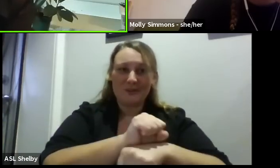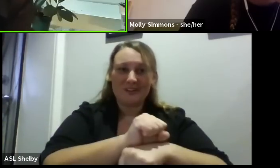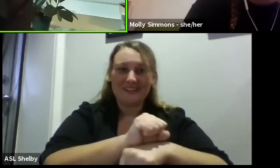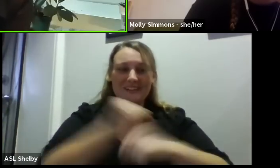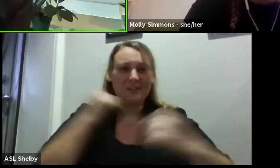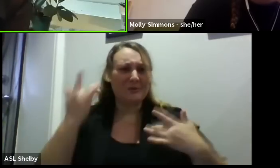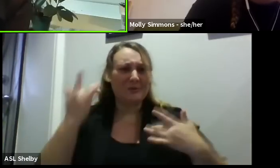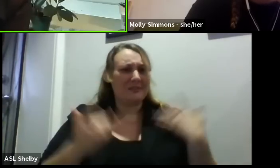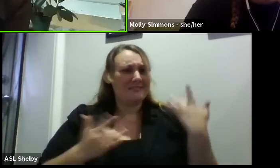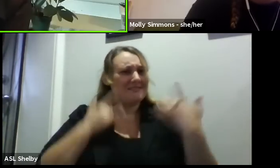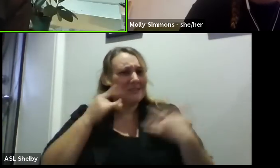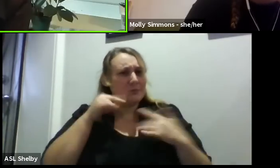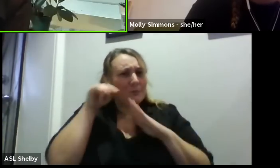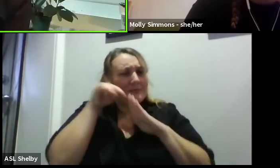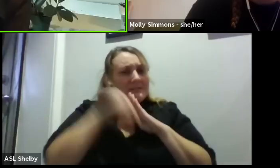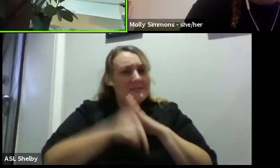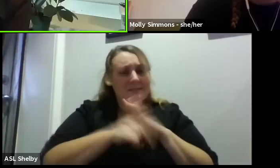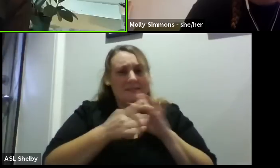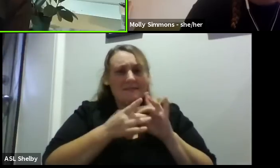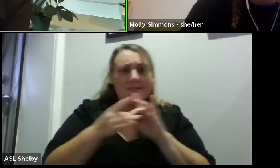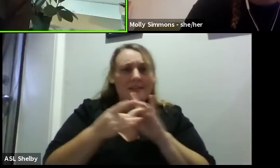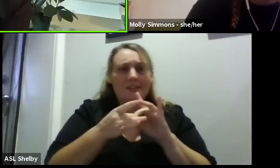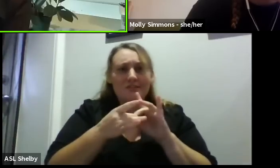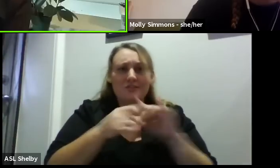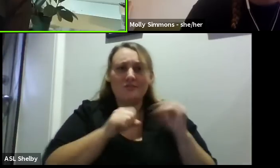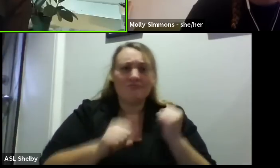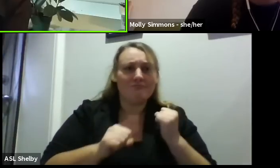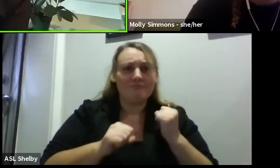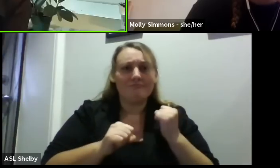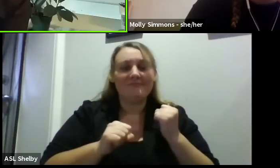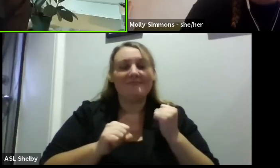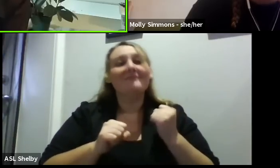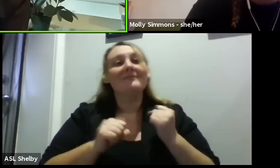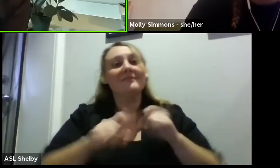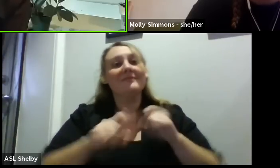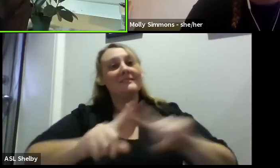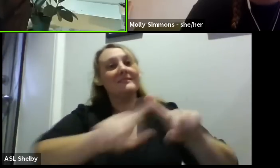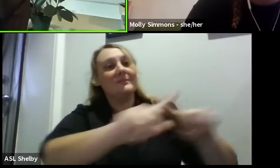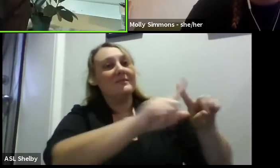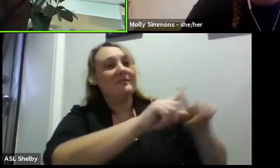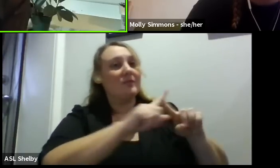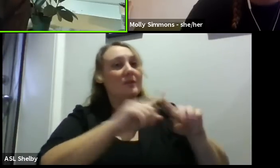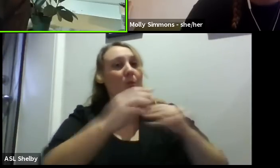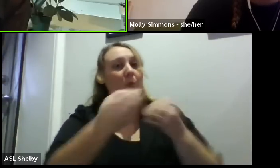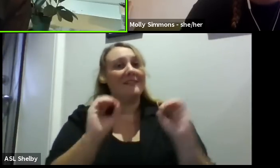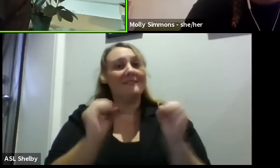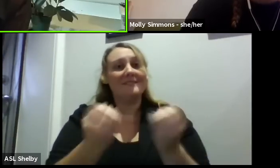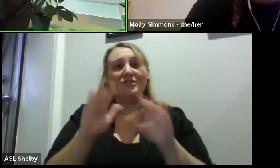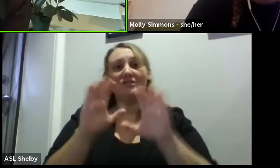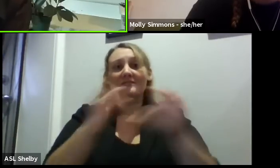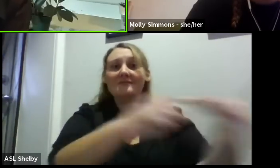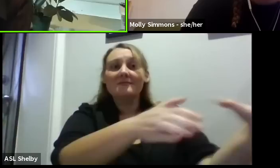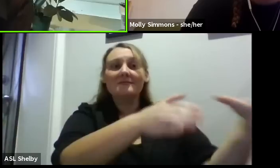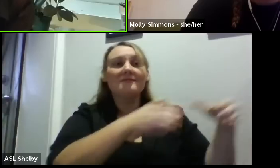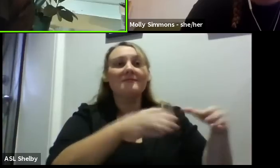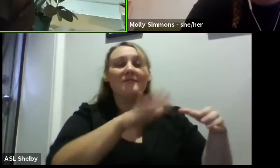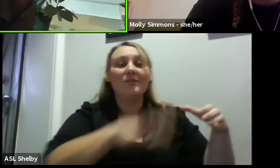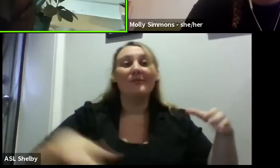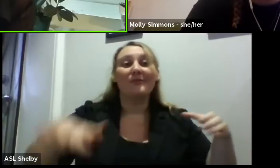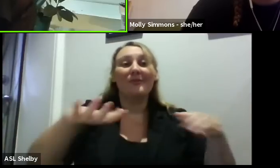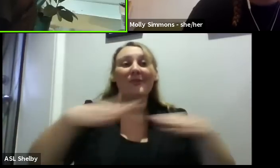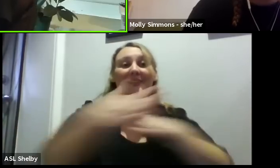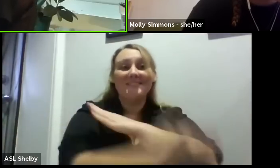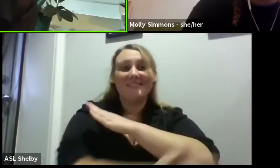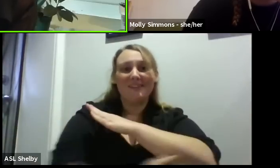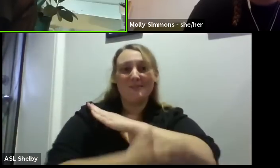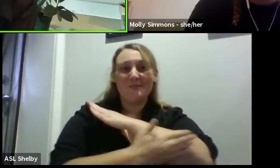coalitions, networks, and connections with sibling organizations across the city and the country. To date, we have provided